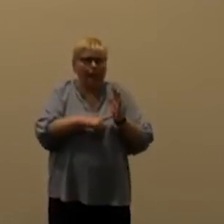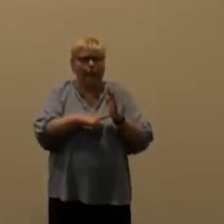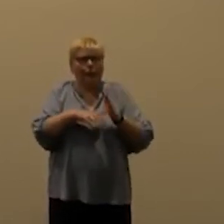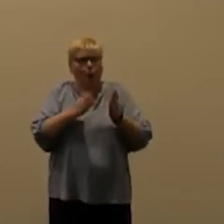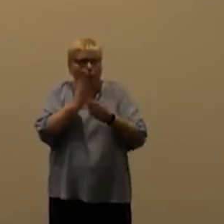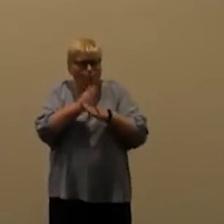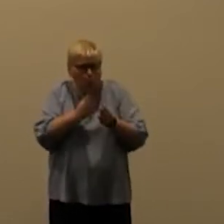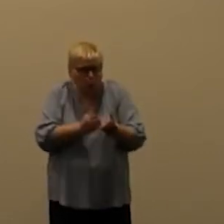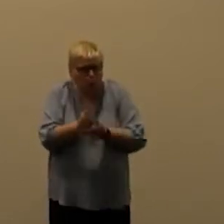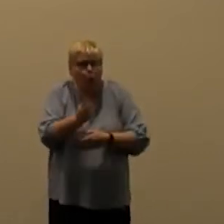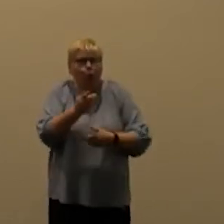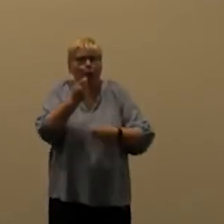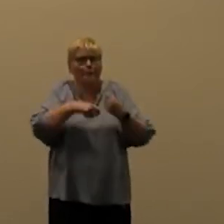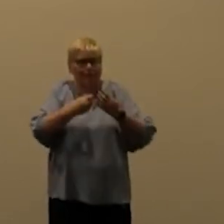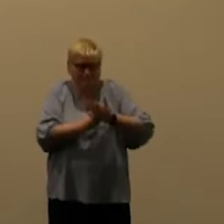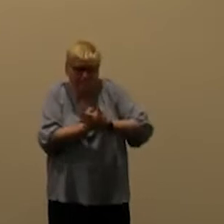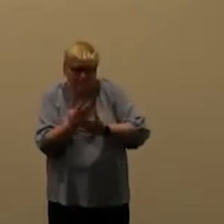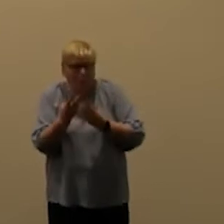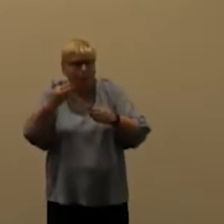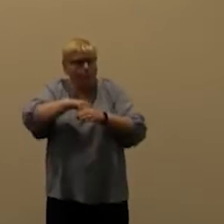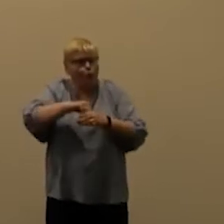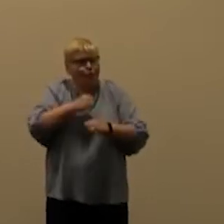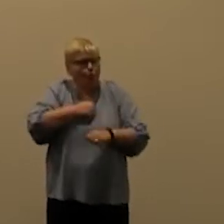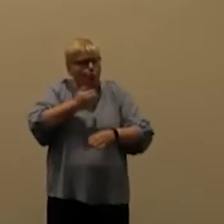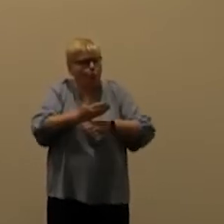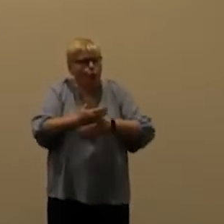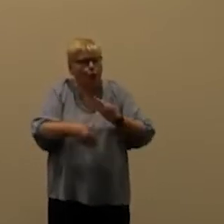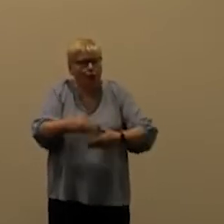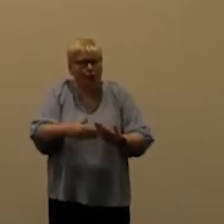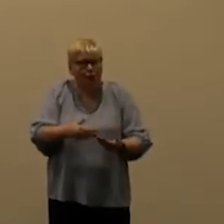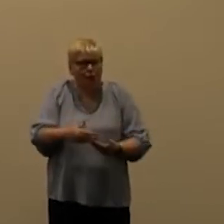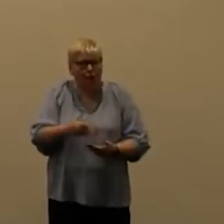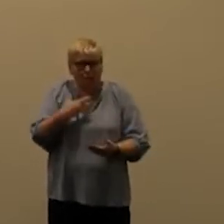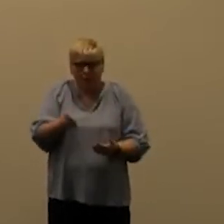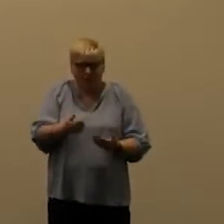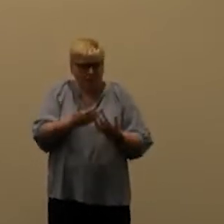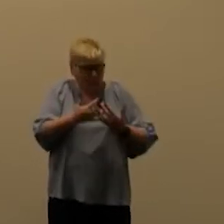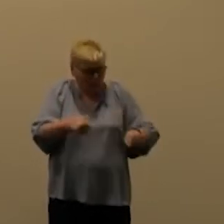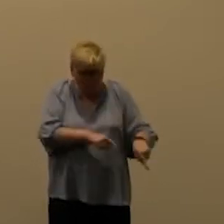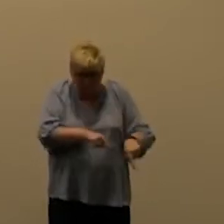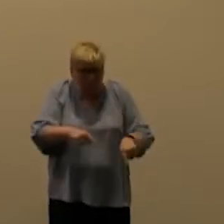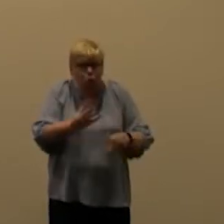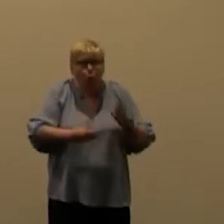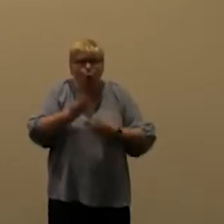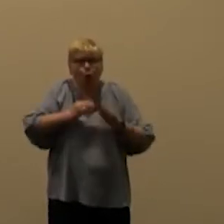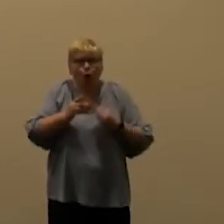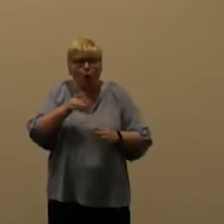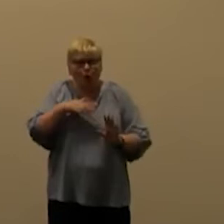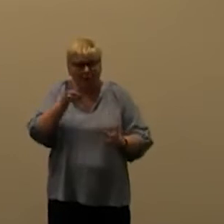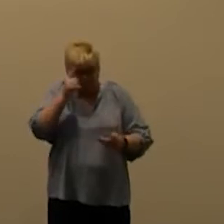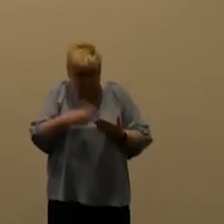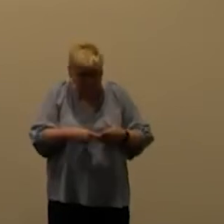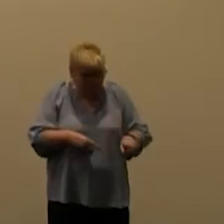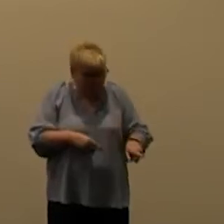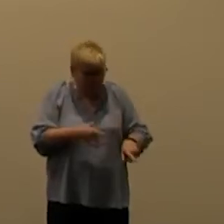conception, and grow with it with our learning. We now have so much that there is there to learn. We decide what is going to be of benefit to